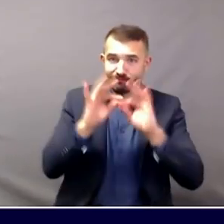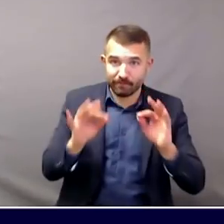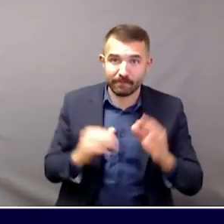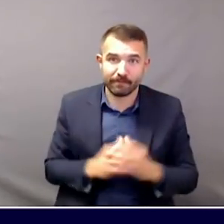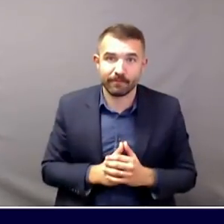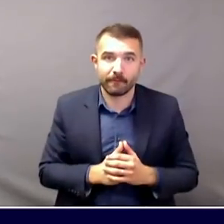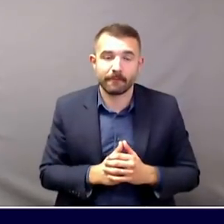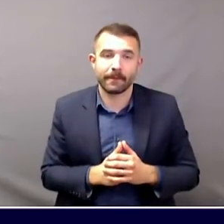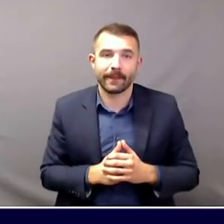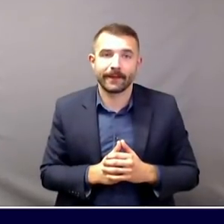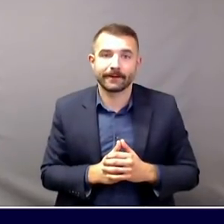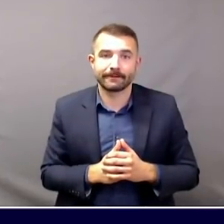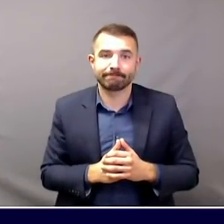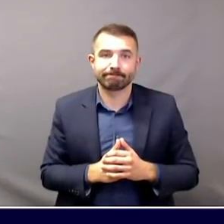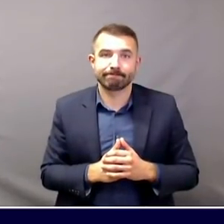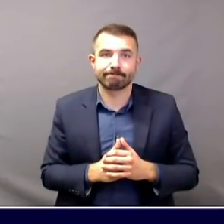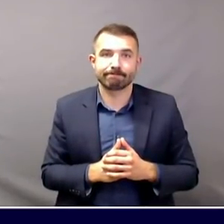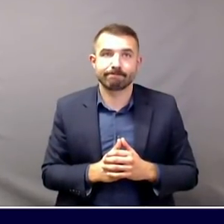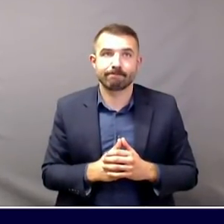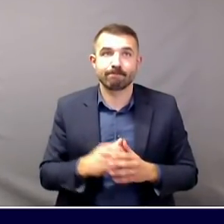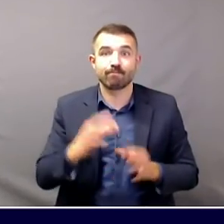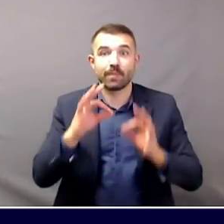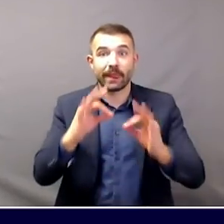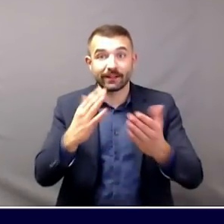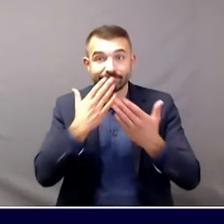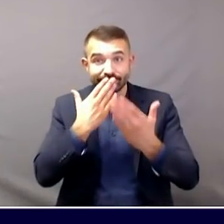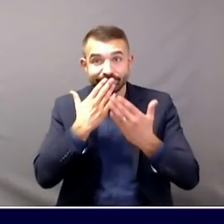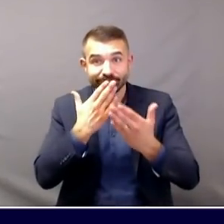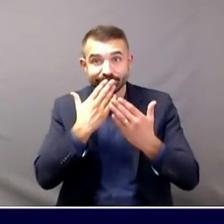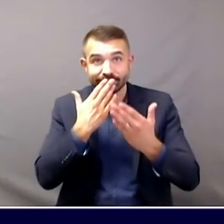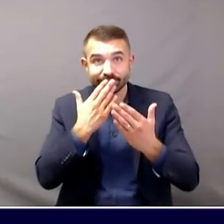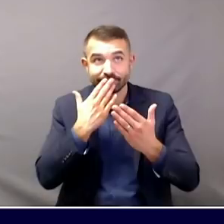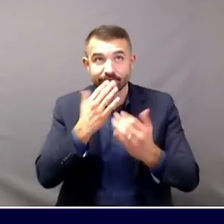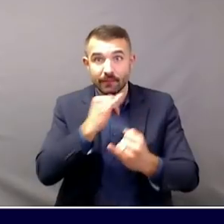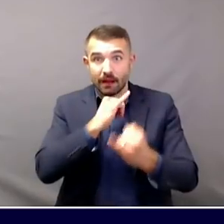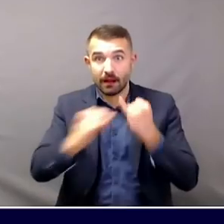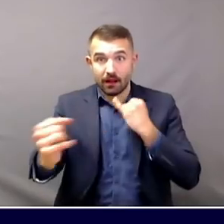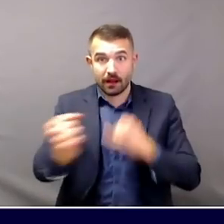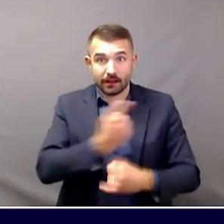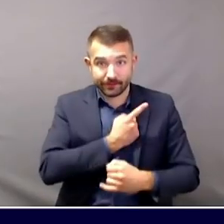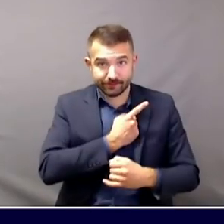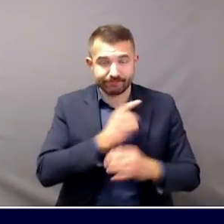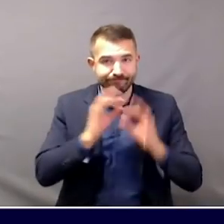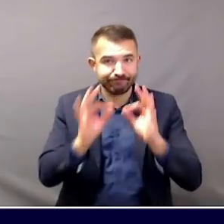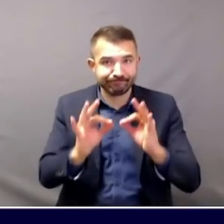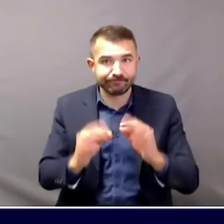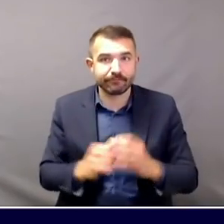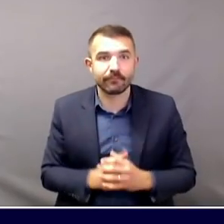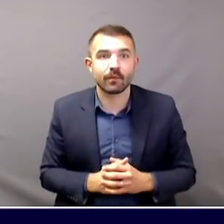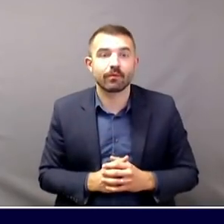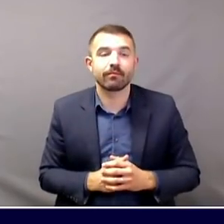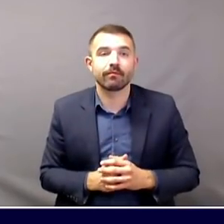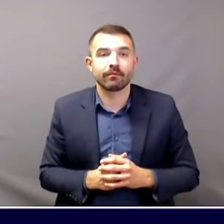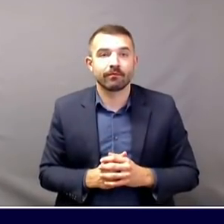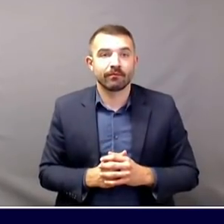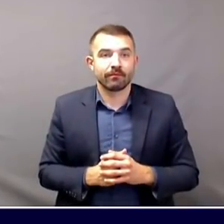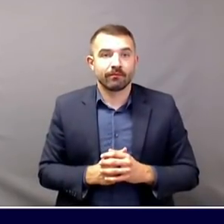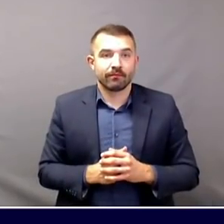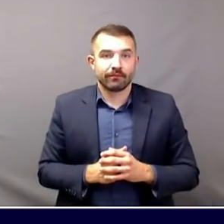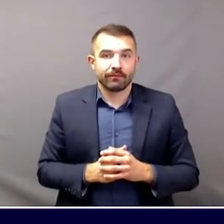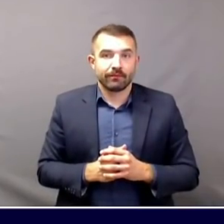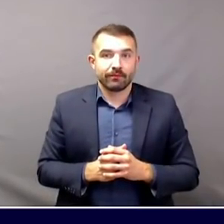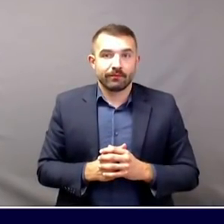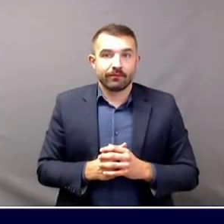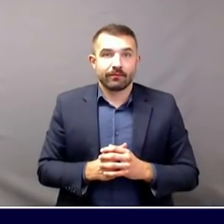Great. Great. Thanks, Patrick. And that was the last question for the afternoon. And so to round us out, I'd just like to close on this